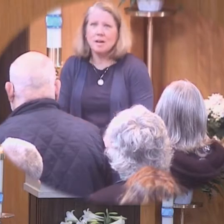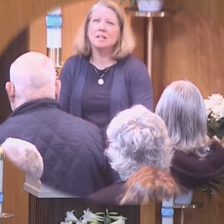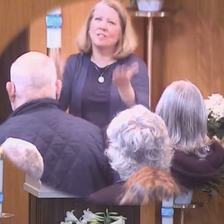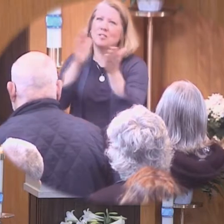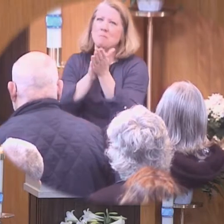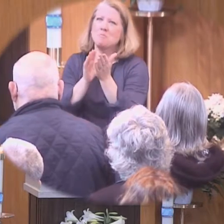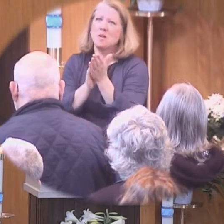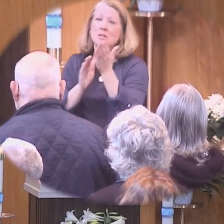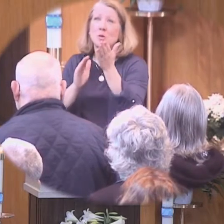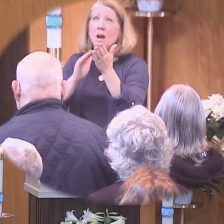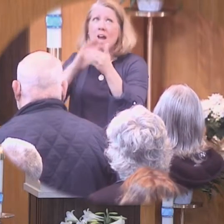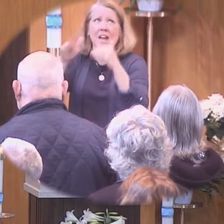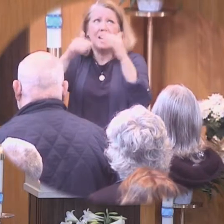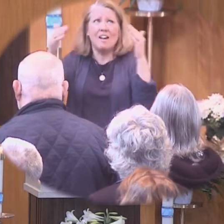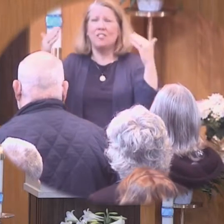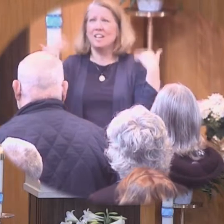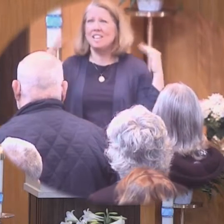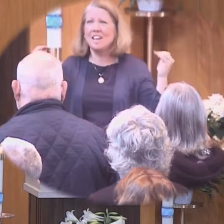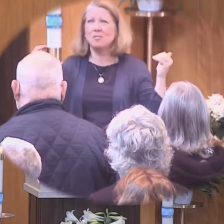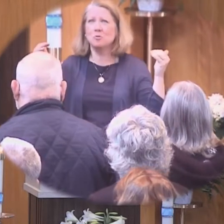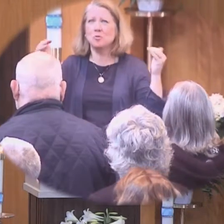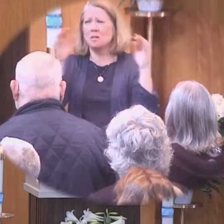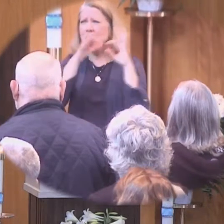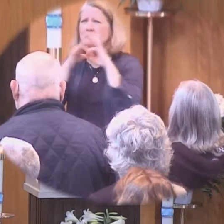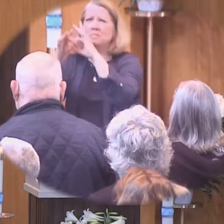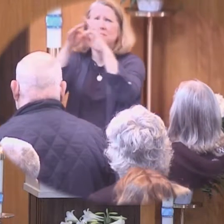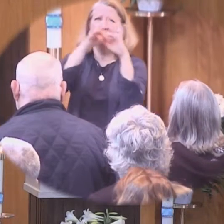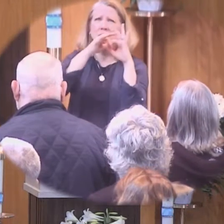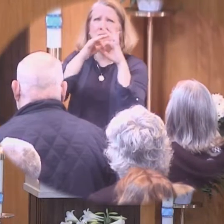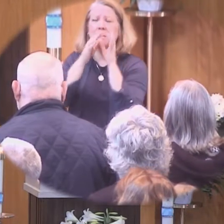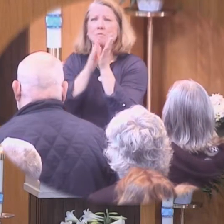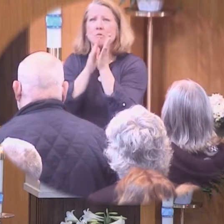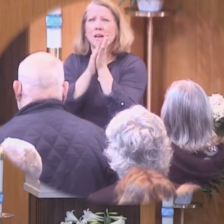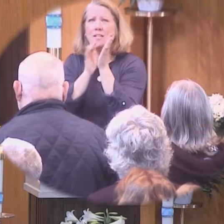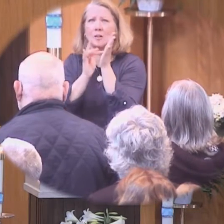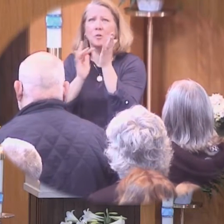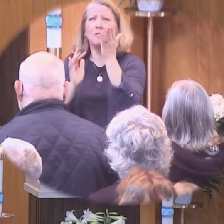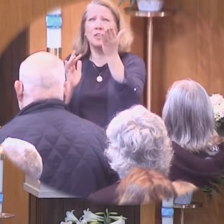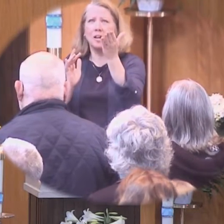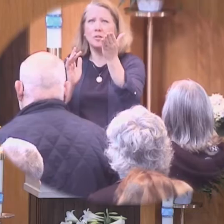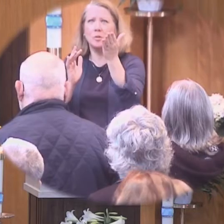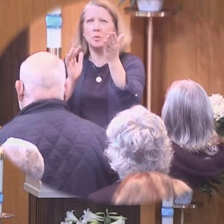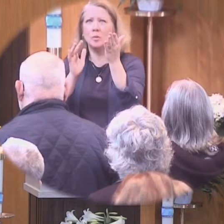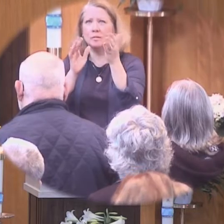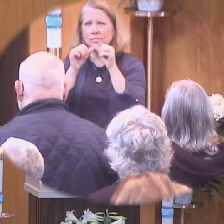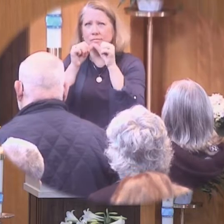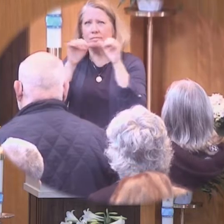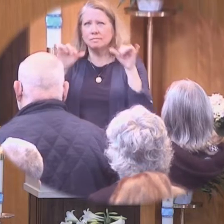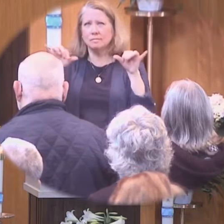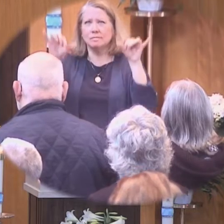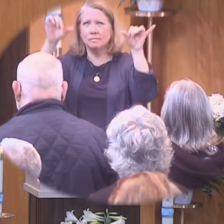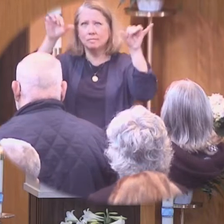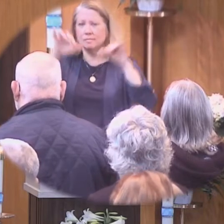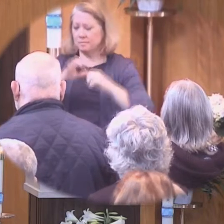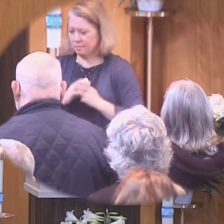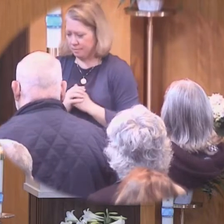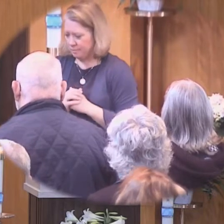heavenly powers with the angelic hosts sing together the unending hymn of your glory, as without end they acclaim.